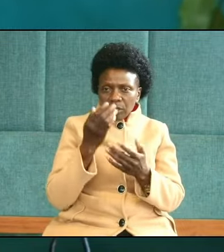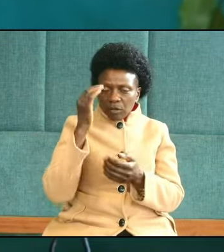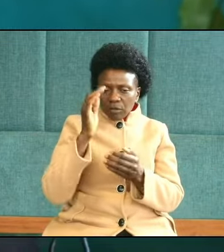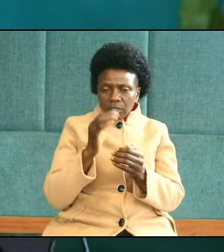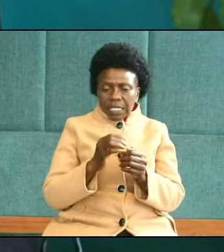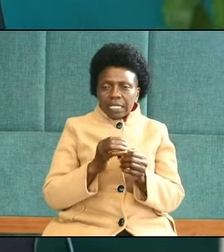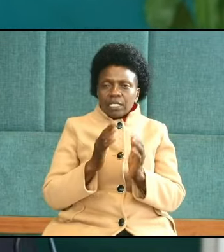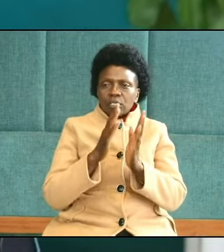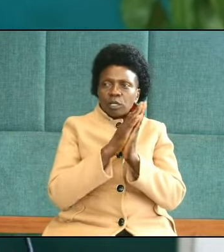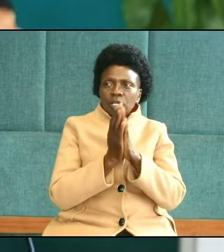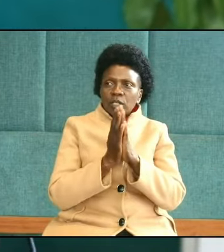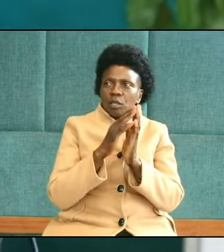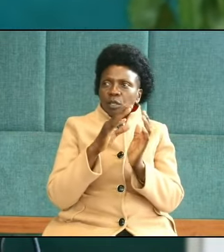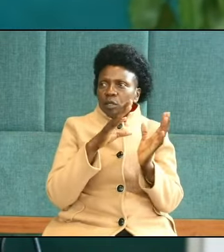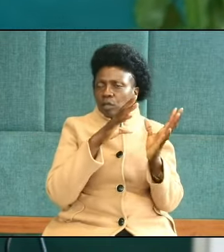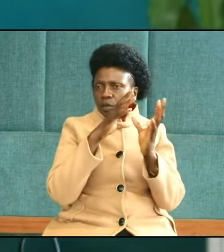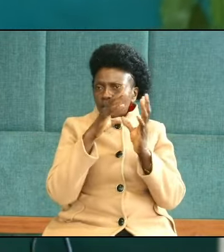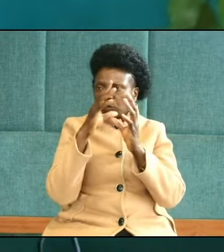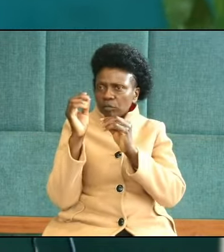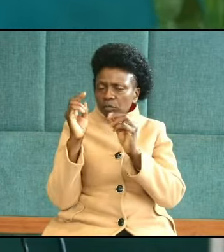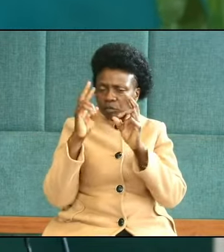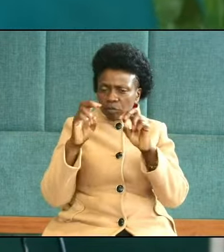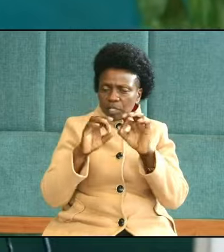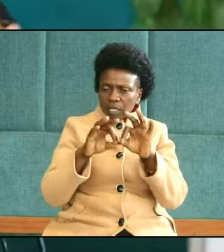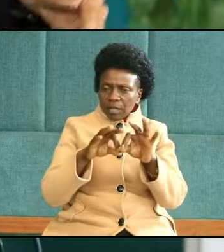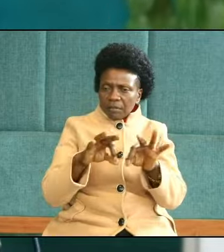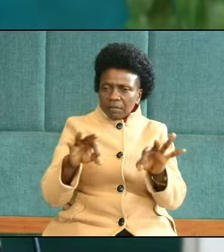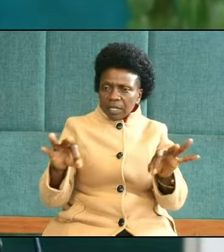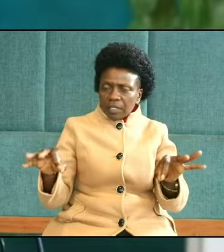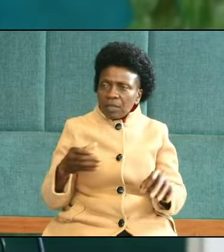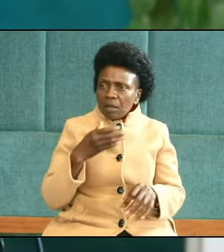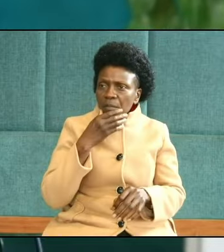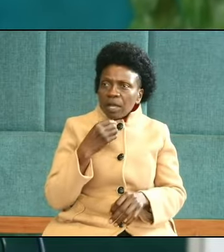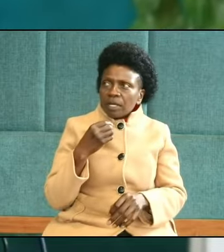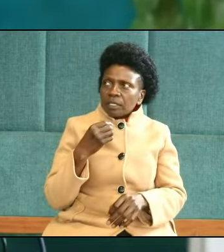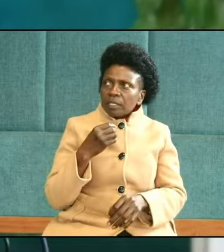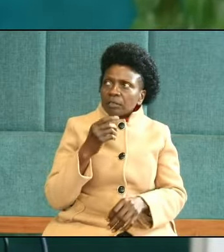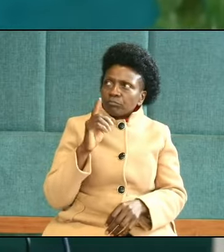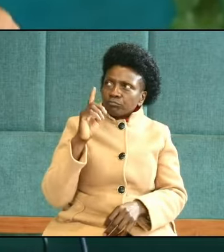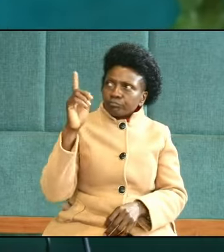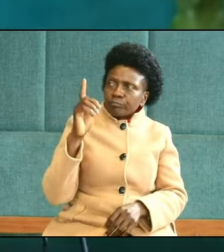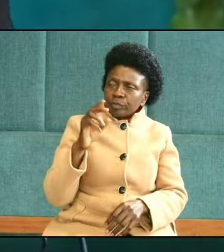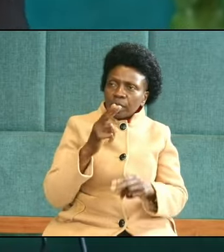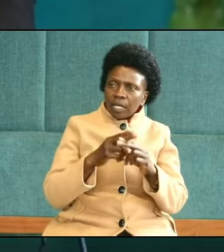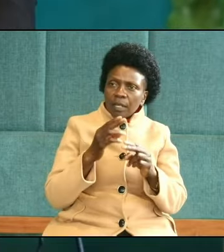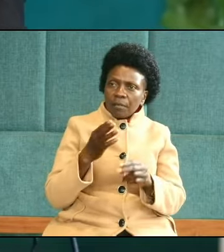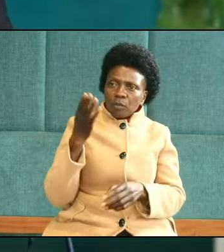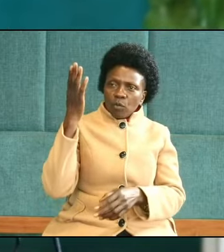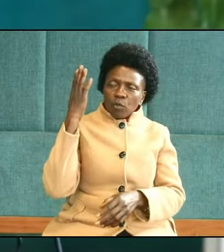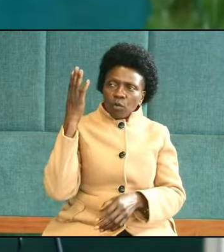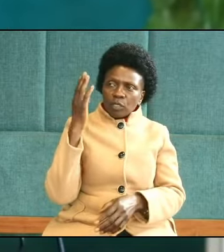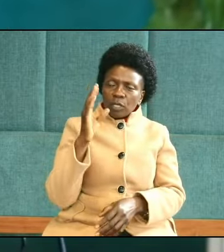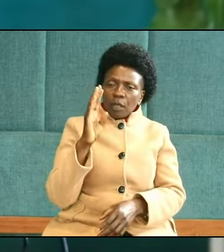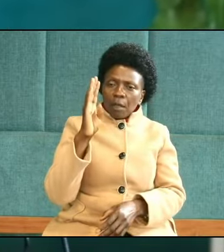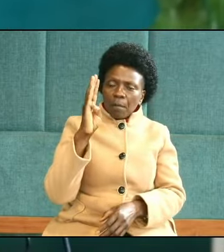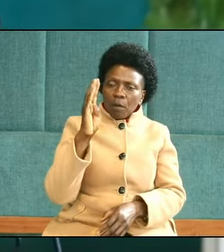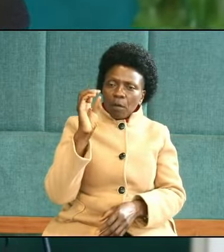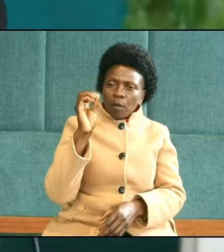story. She went and she ended up working in the field of a man who later on showed up. His name was